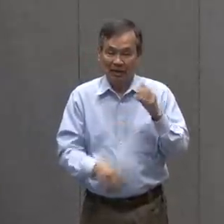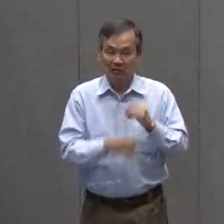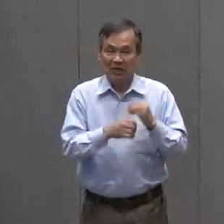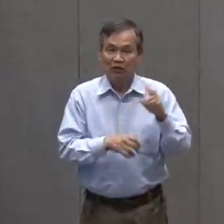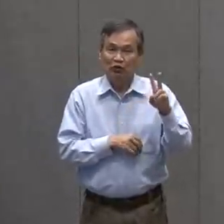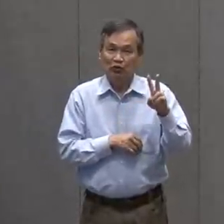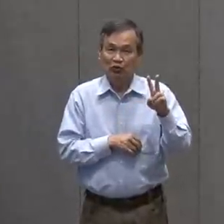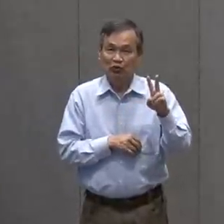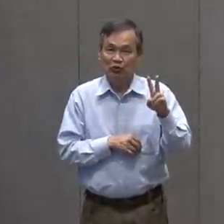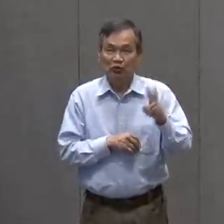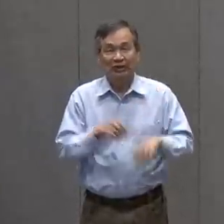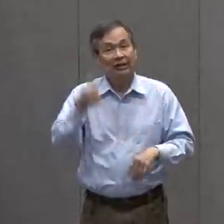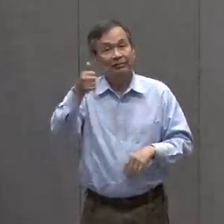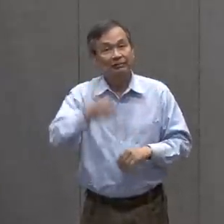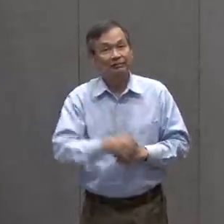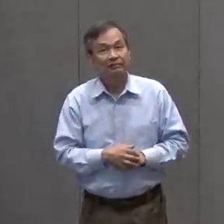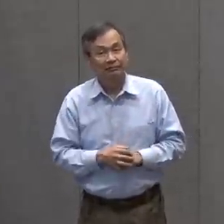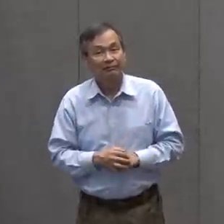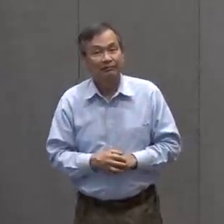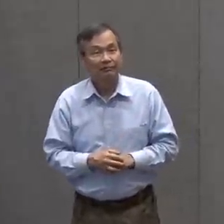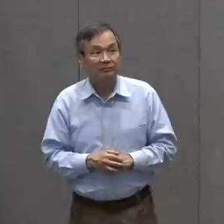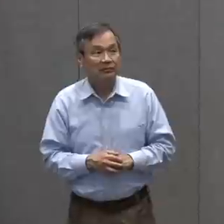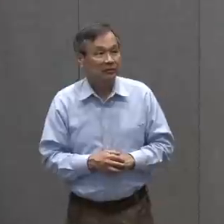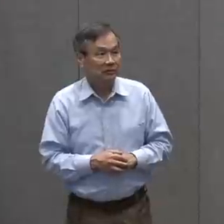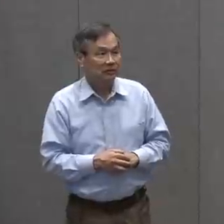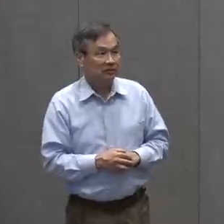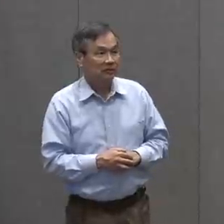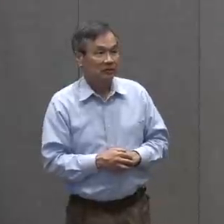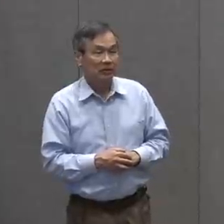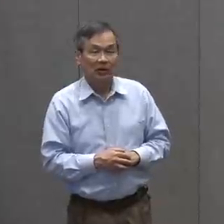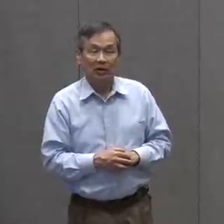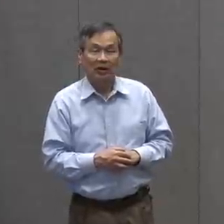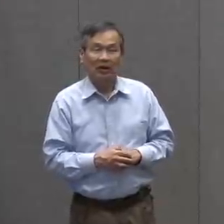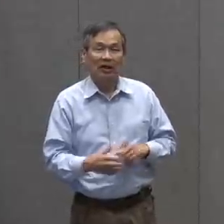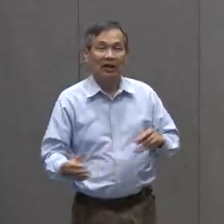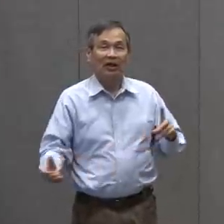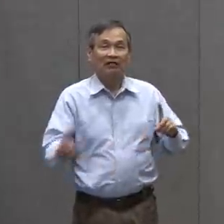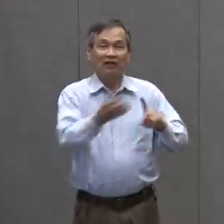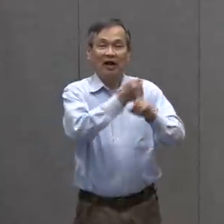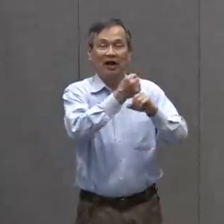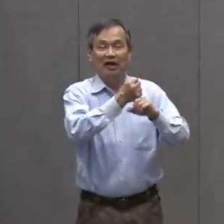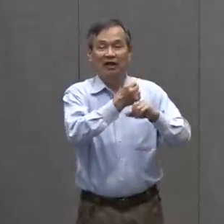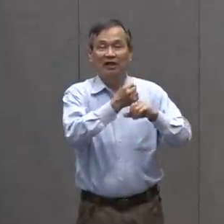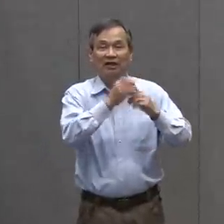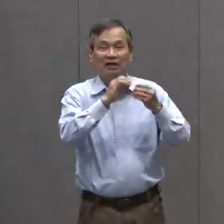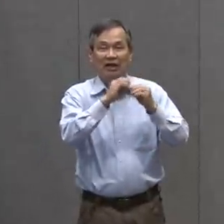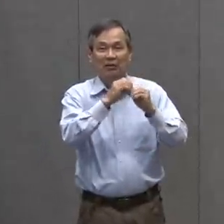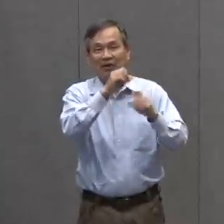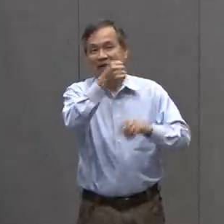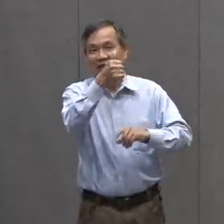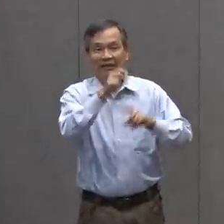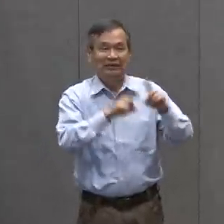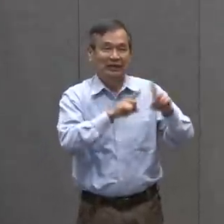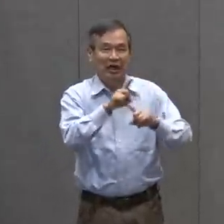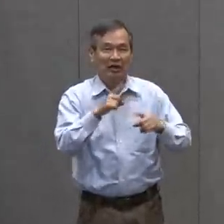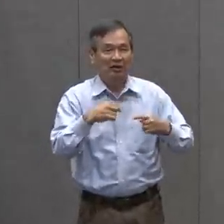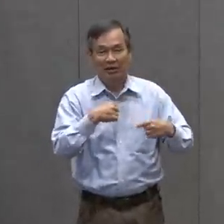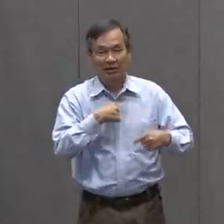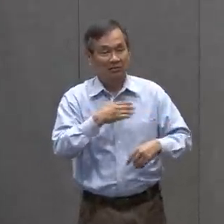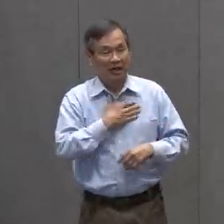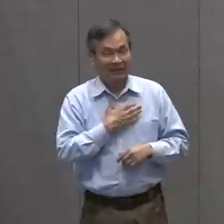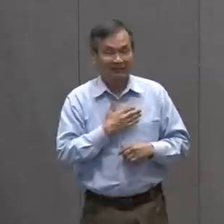2 would be 10. I'm going to go ahead and cover up the star that is labeled 10. That is now my